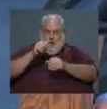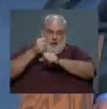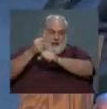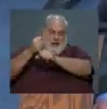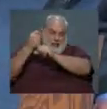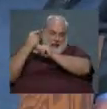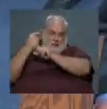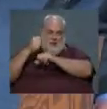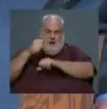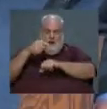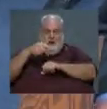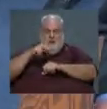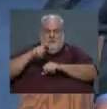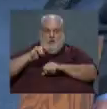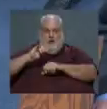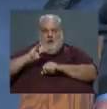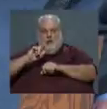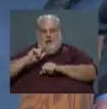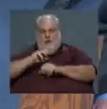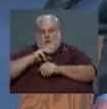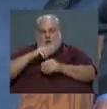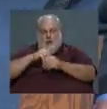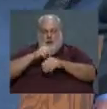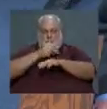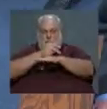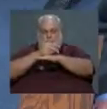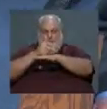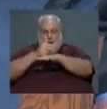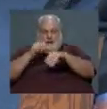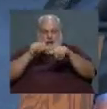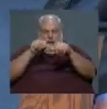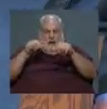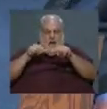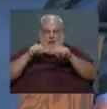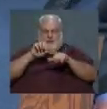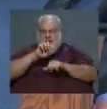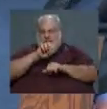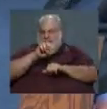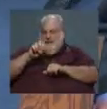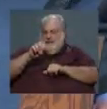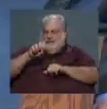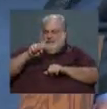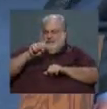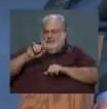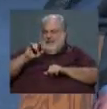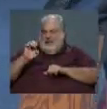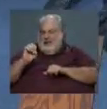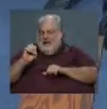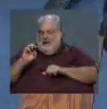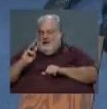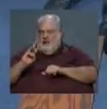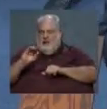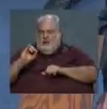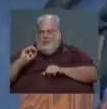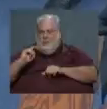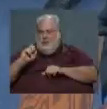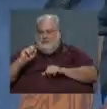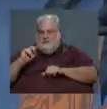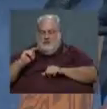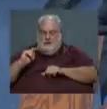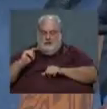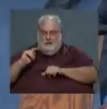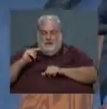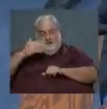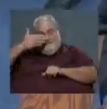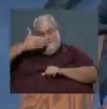year included a parking area on the east side of Winston, which on this sketch in front of